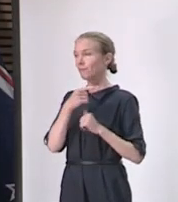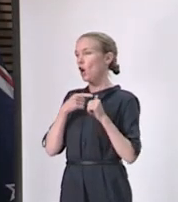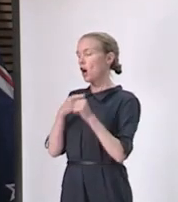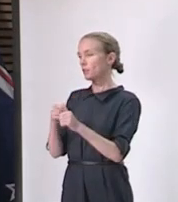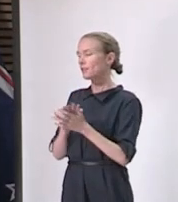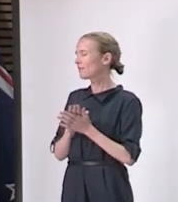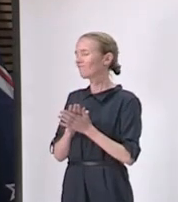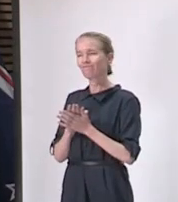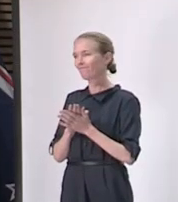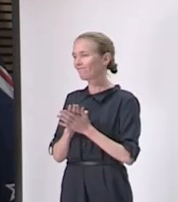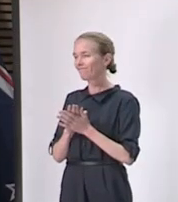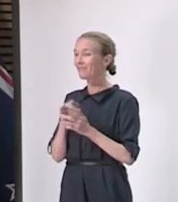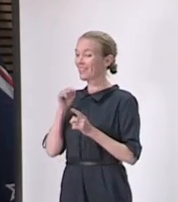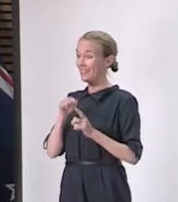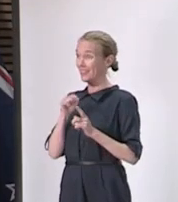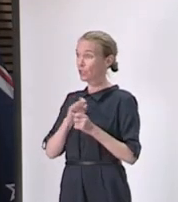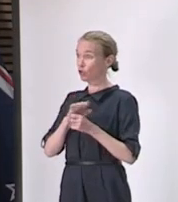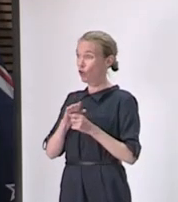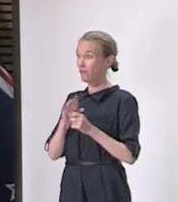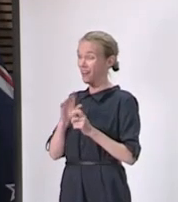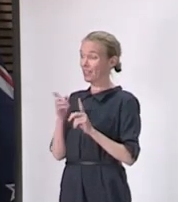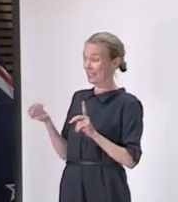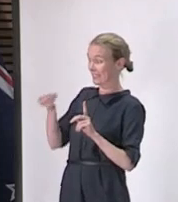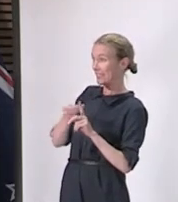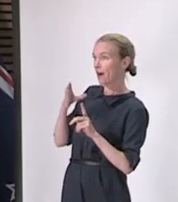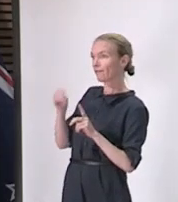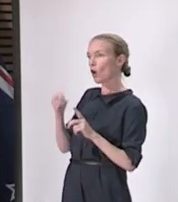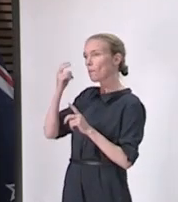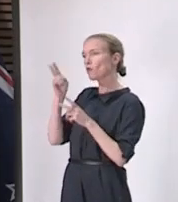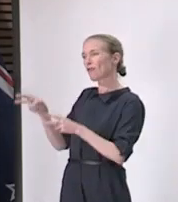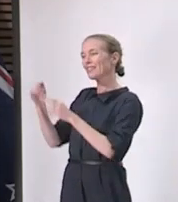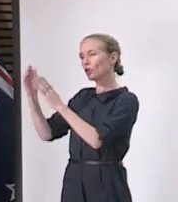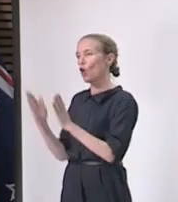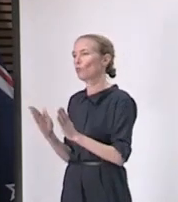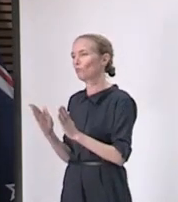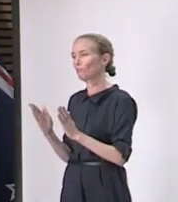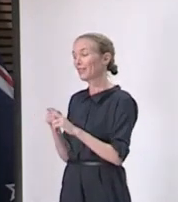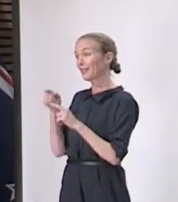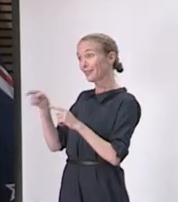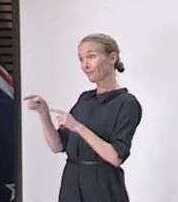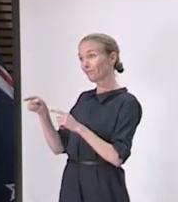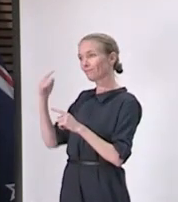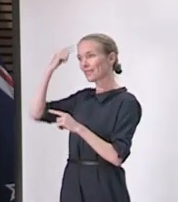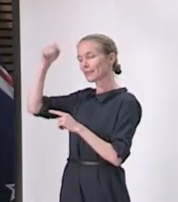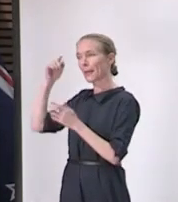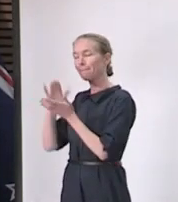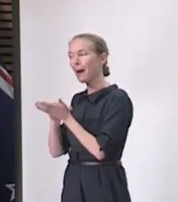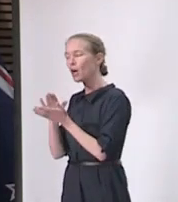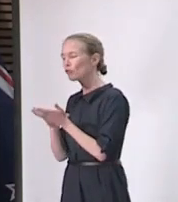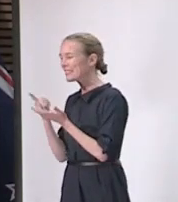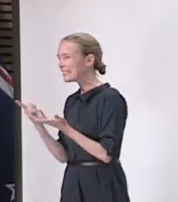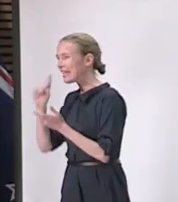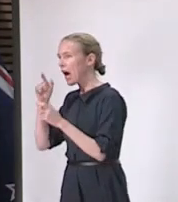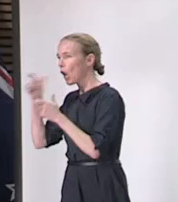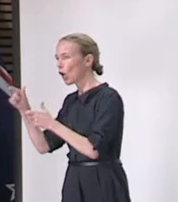And part of the care of the residents, because they couldn't staff the facility, was to bring them into Waitakere Hospital. I did speak with the